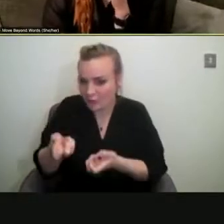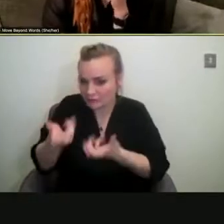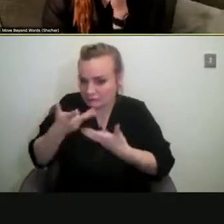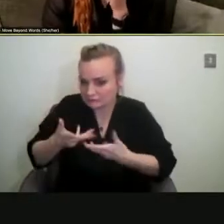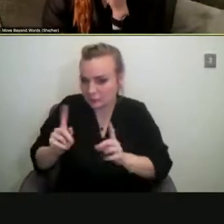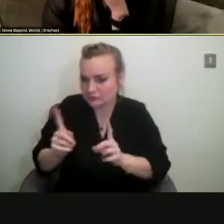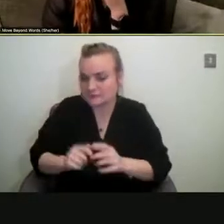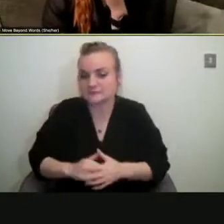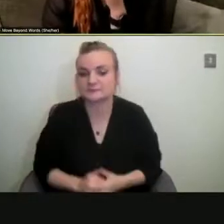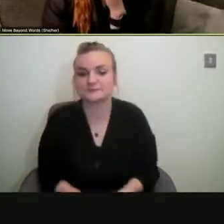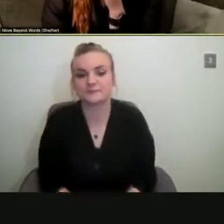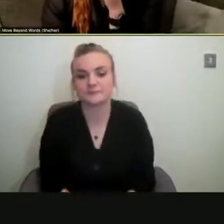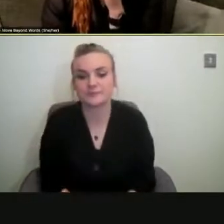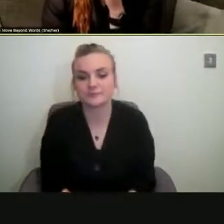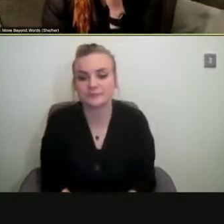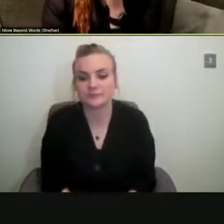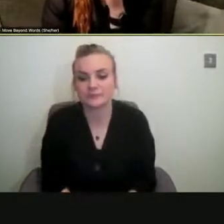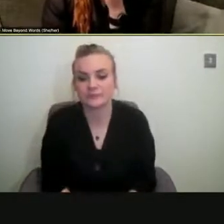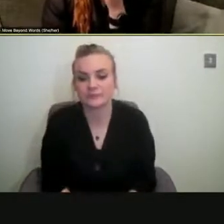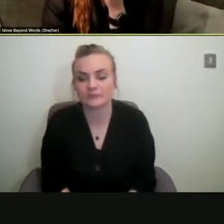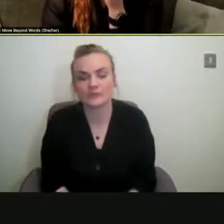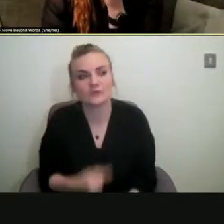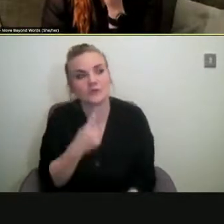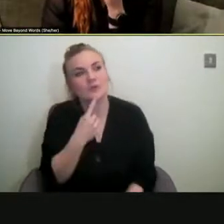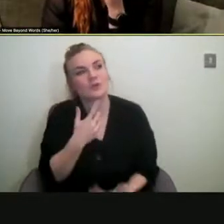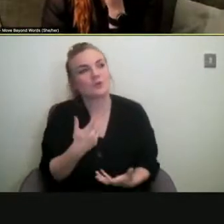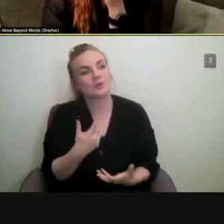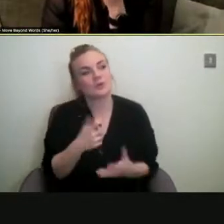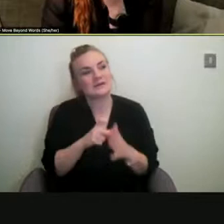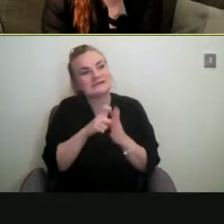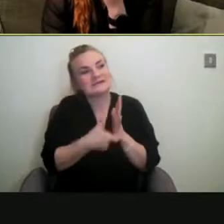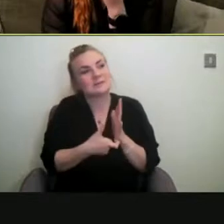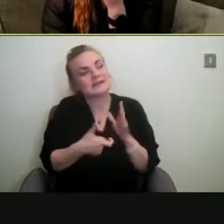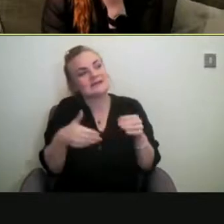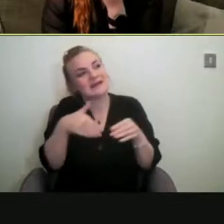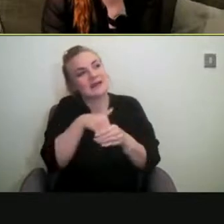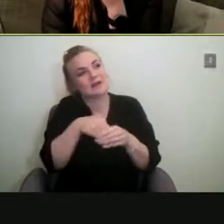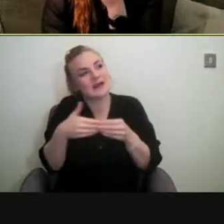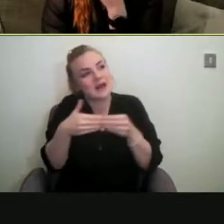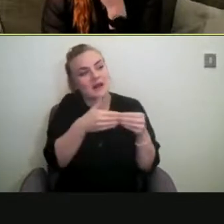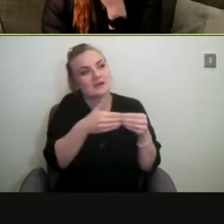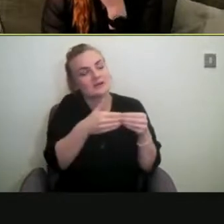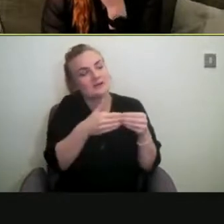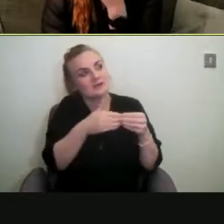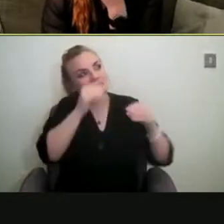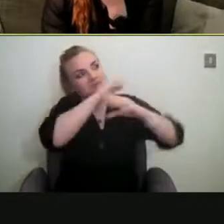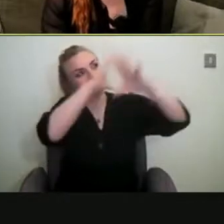Yeah. So yeah, what does disability inclusive leadership look like?